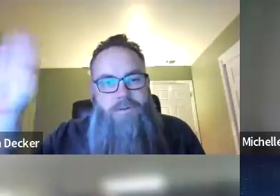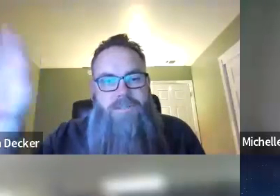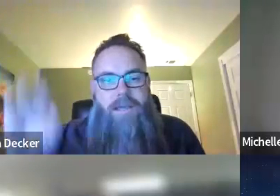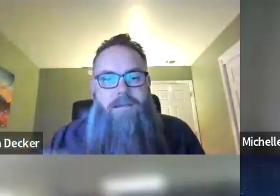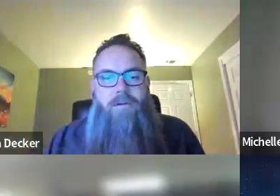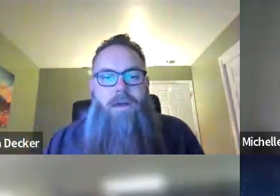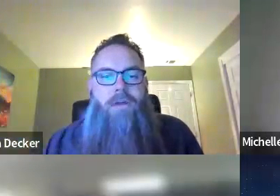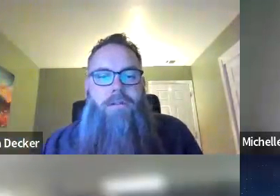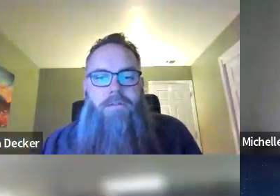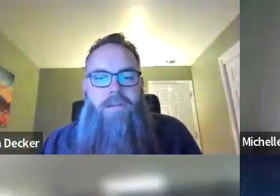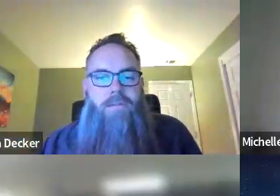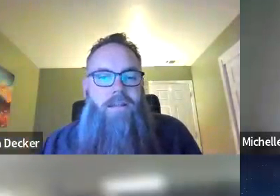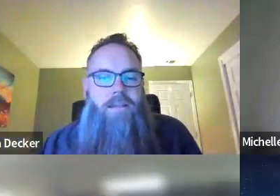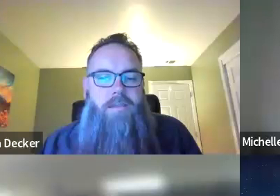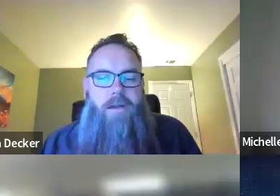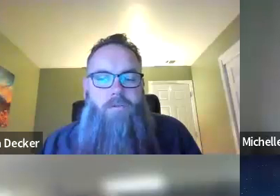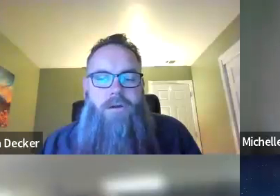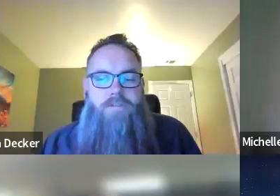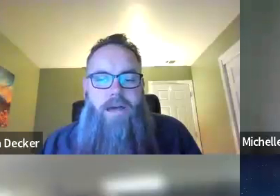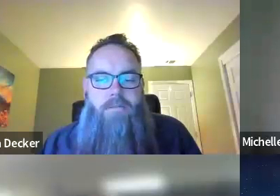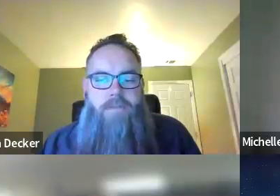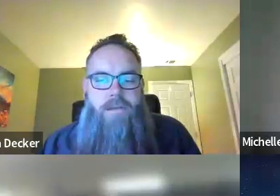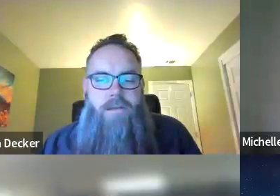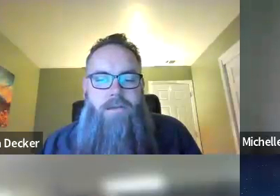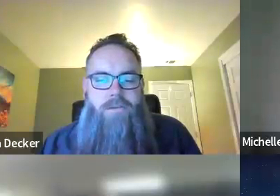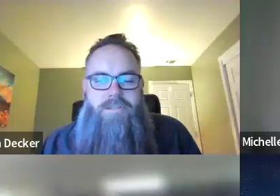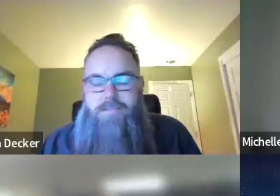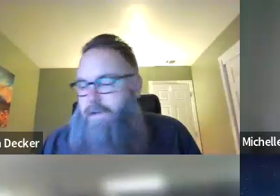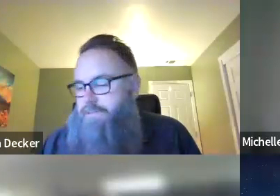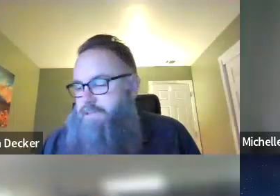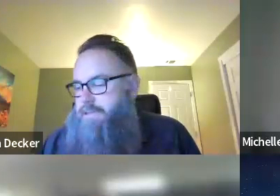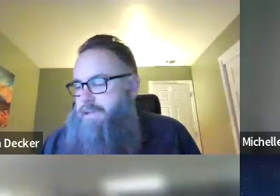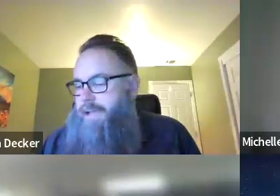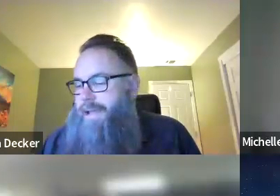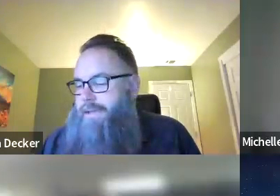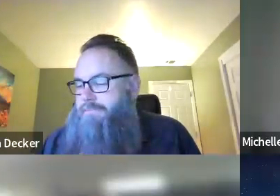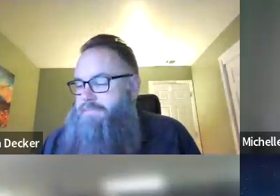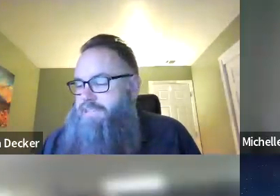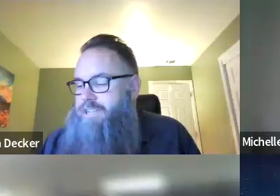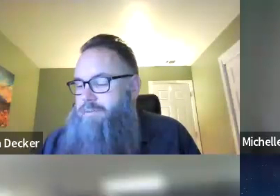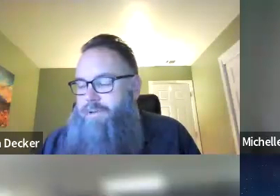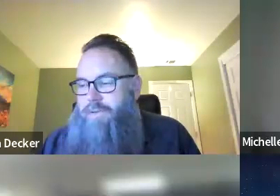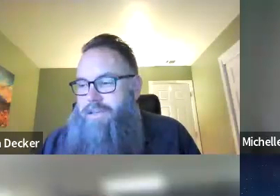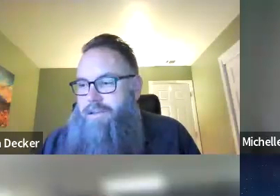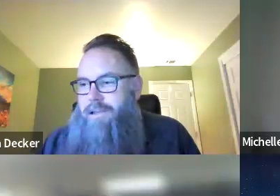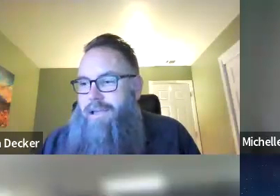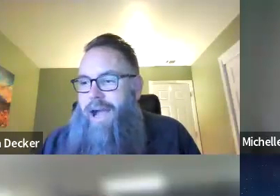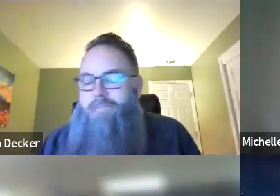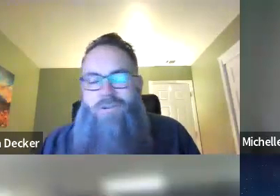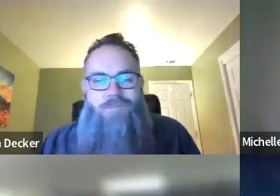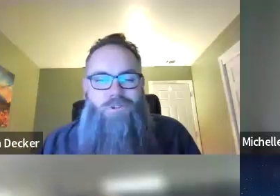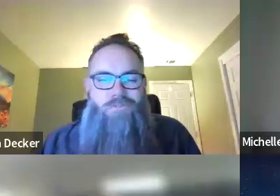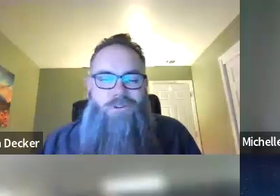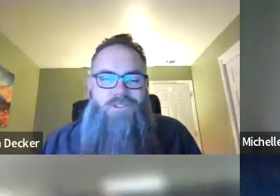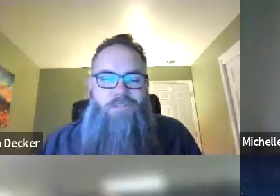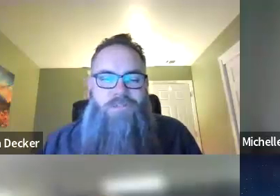for folks that are out living independently that might want to have these types of options. And I was mentioning, but I